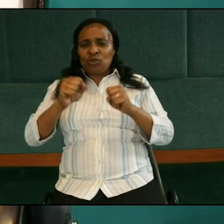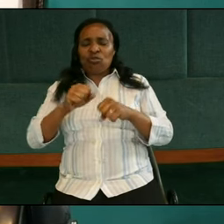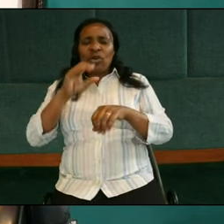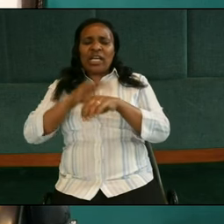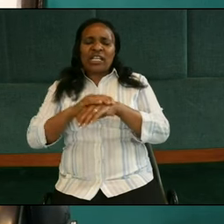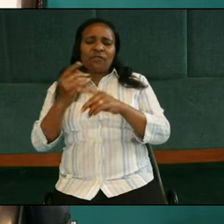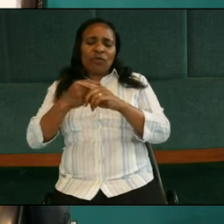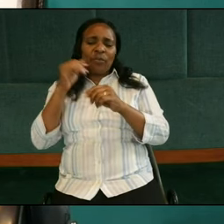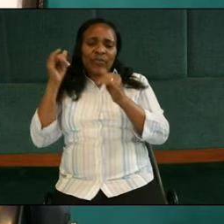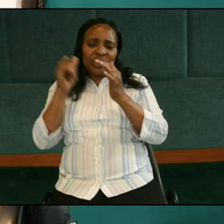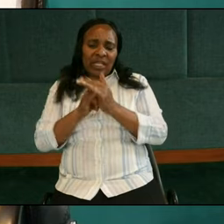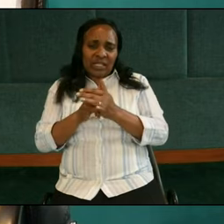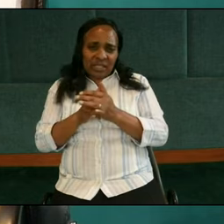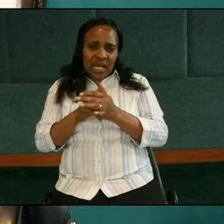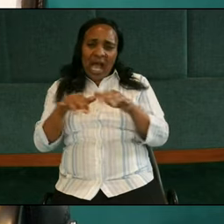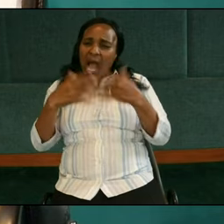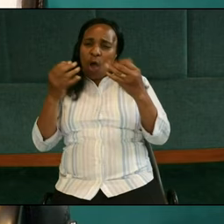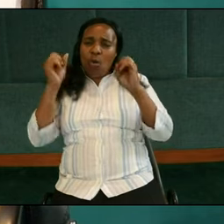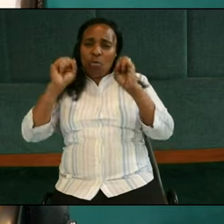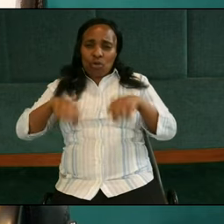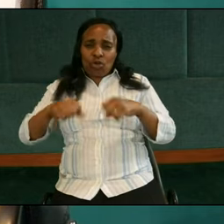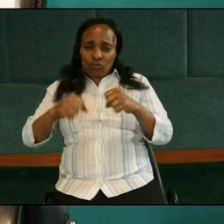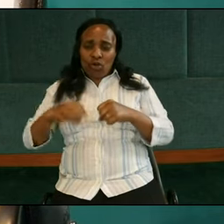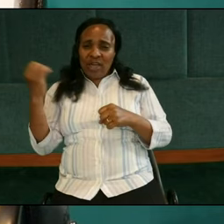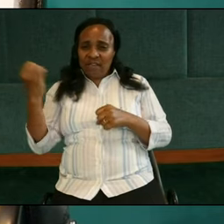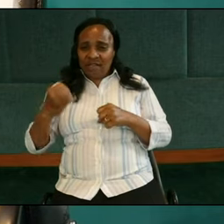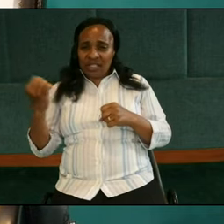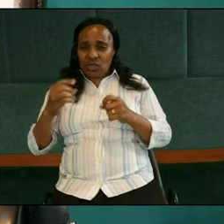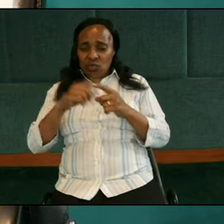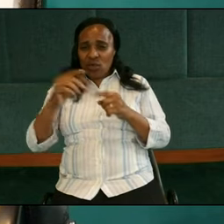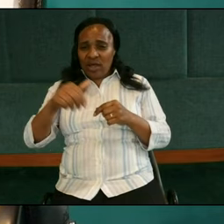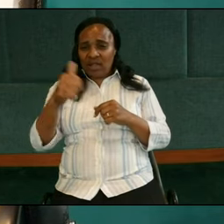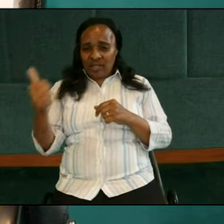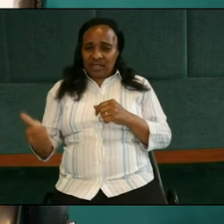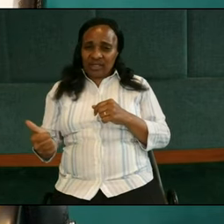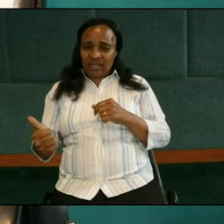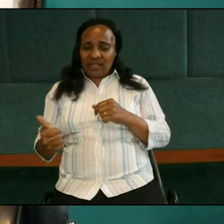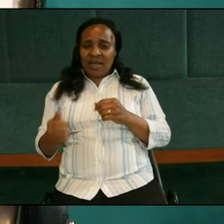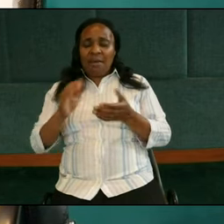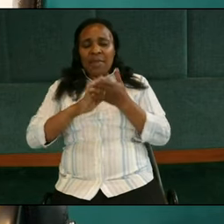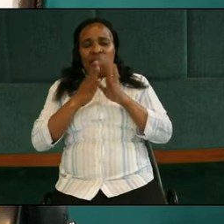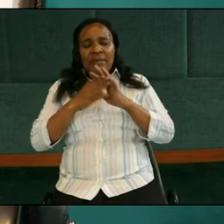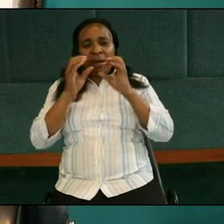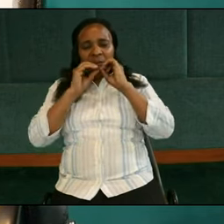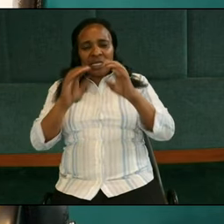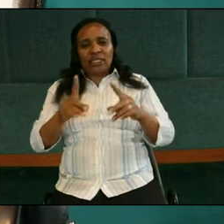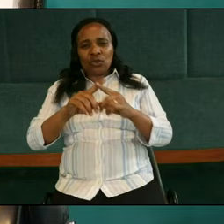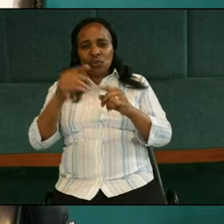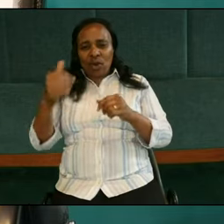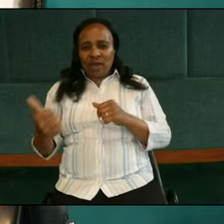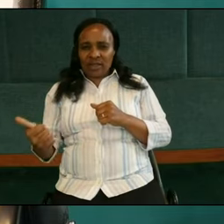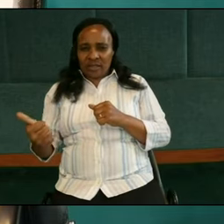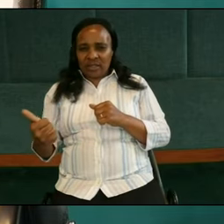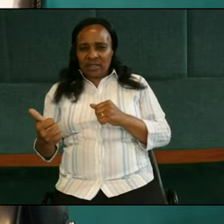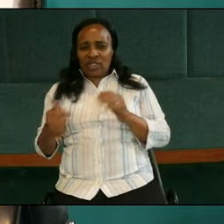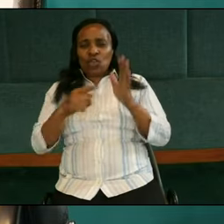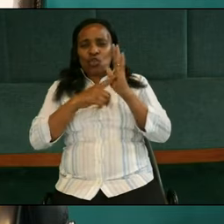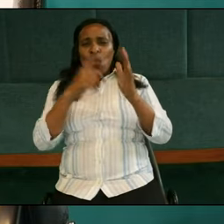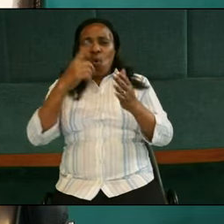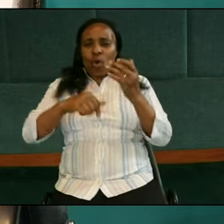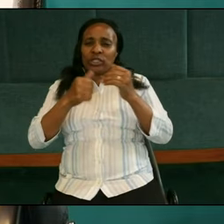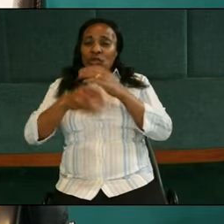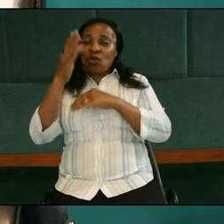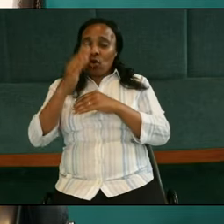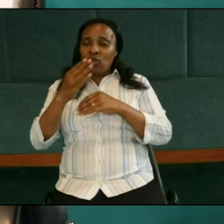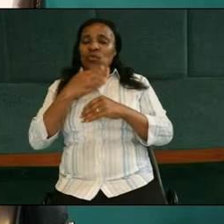is, how do we evangelize to others? Because by being a blessing to others, it means we show them what God